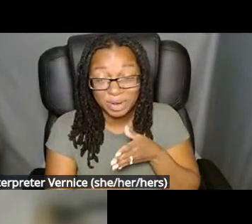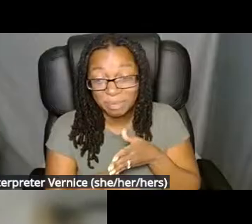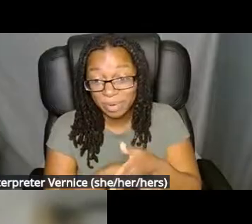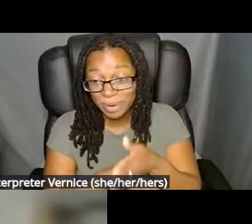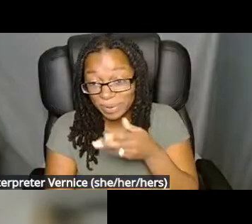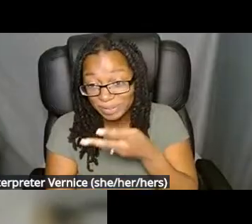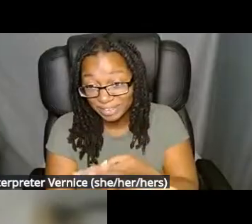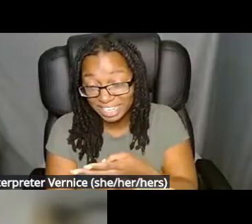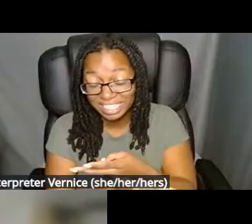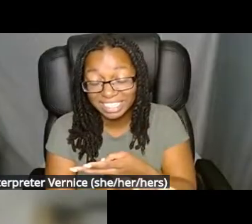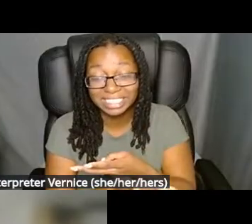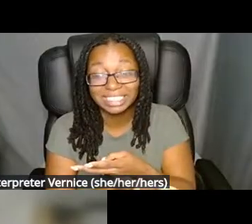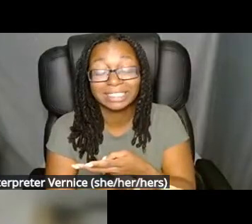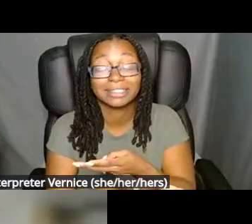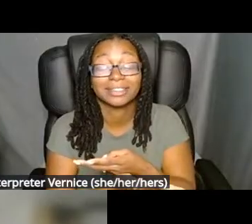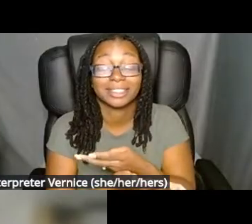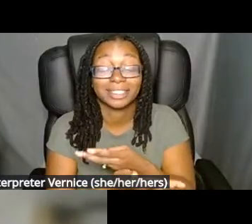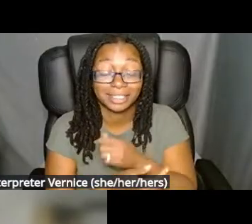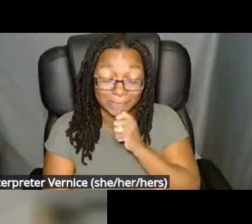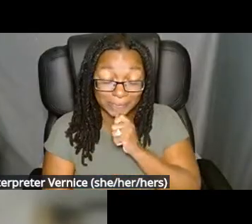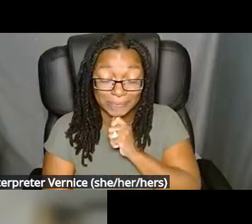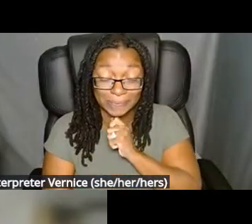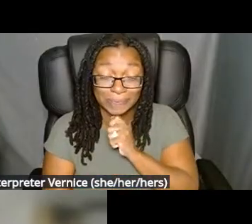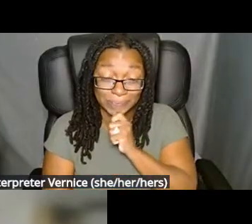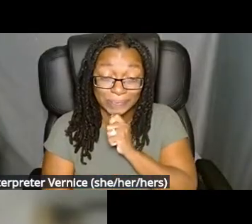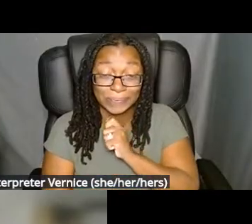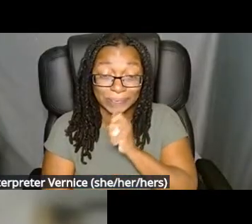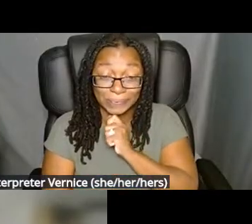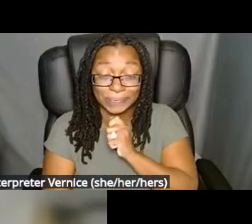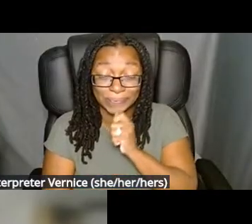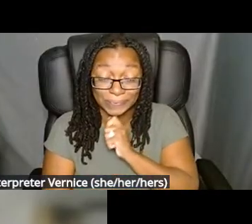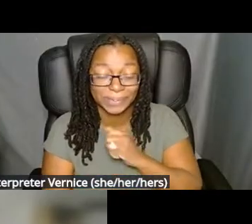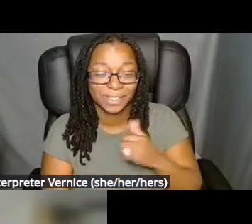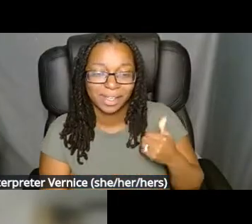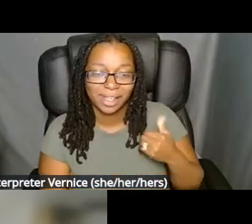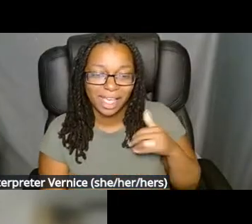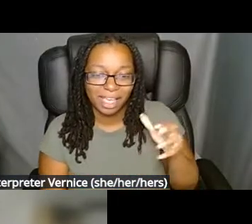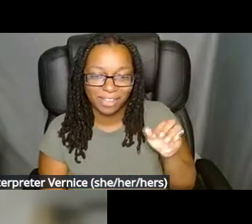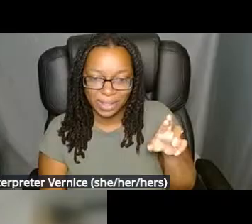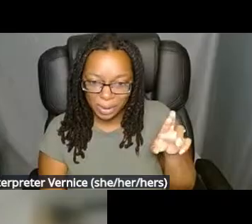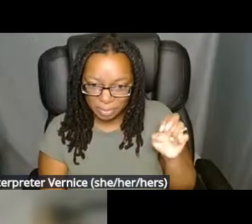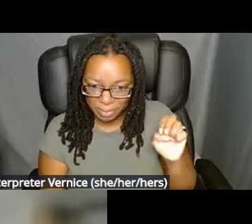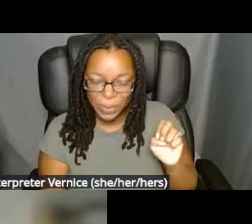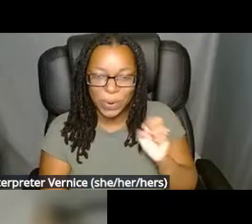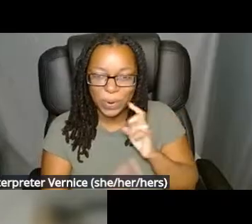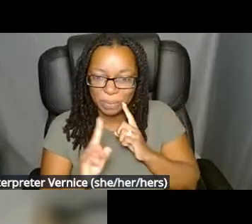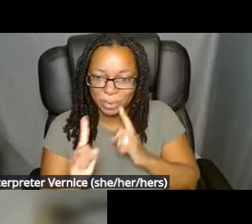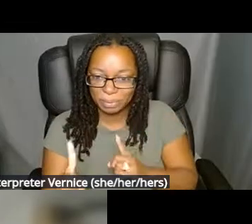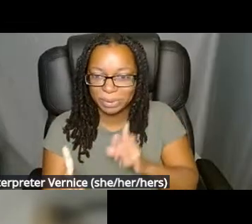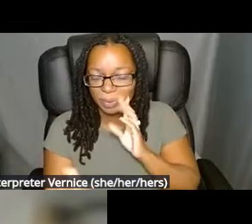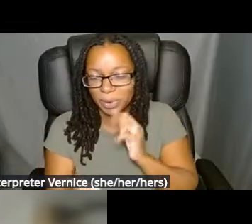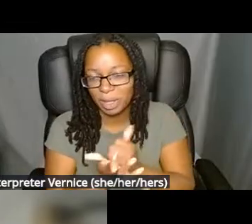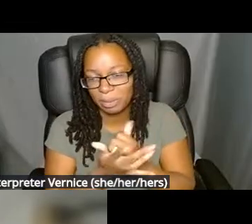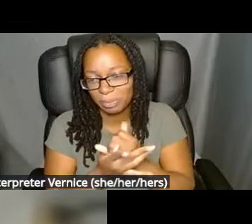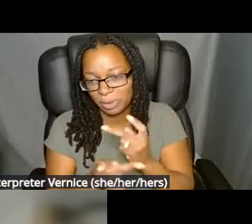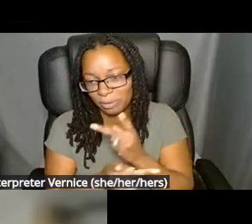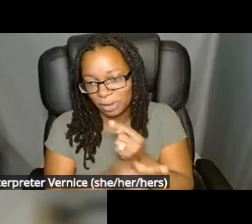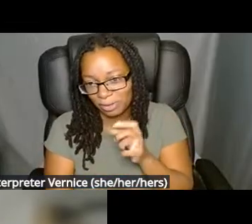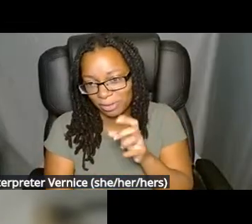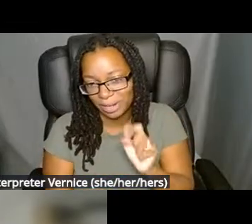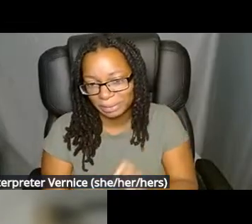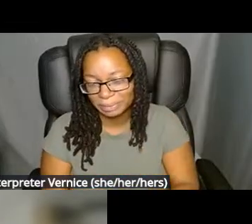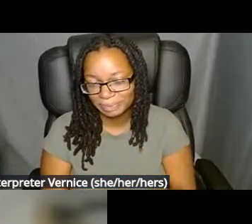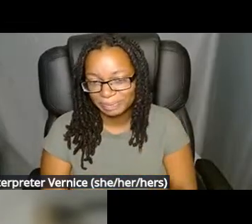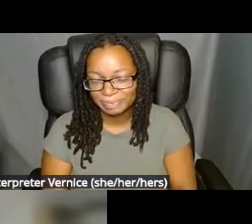having a core purpose will help you figure out everything else. Yeah, I agree. I definitely